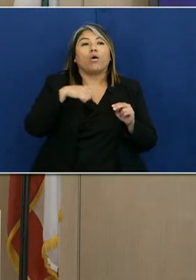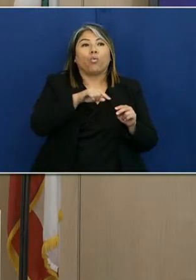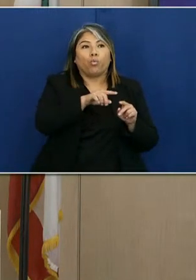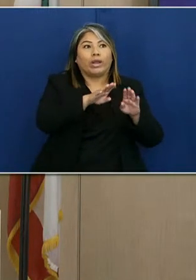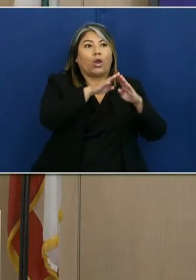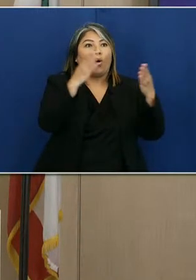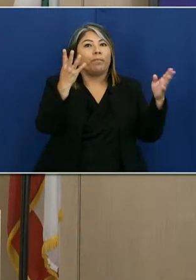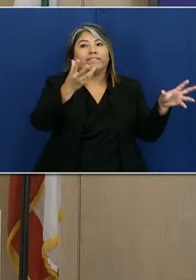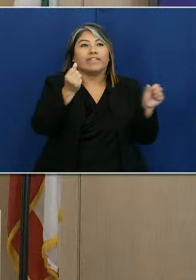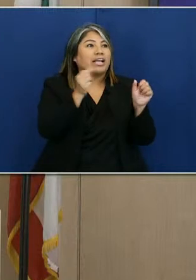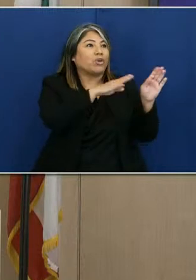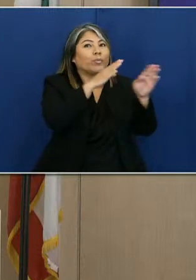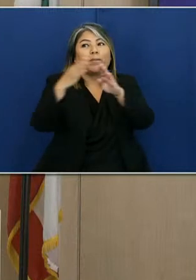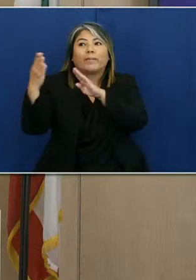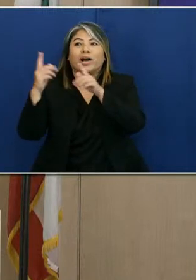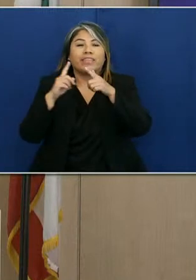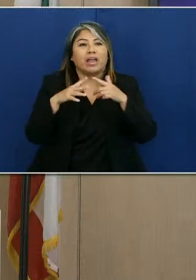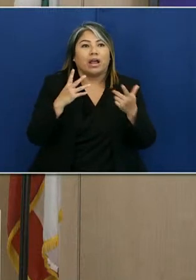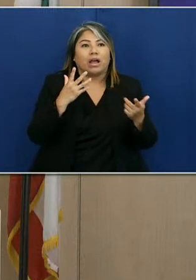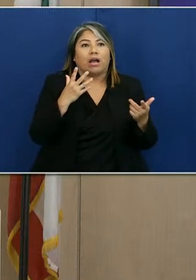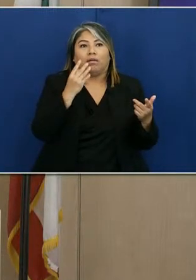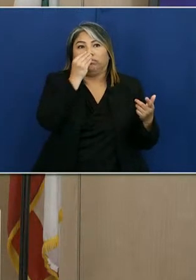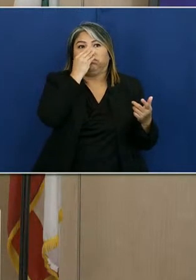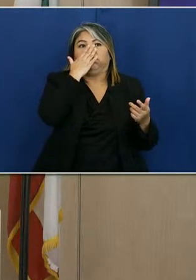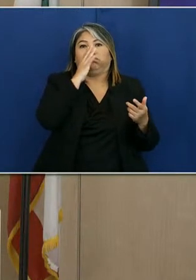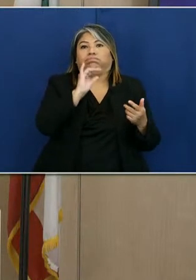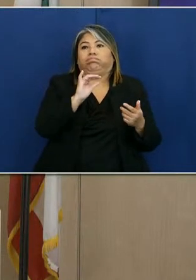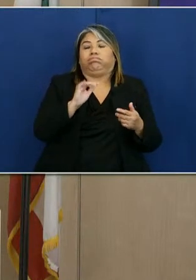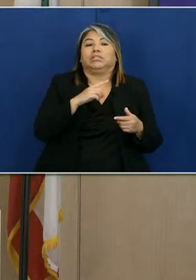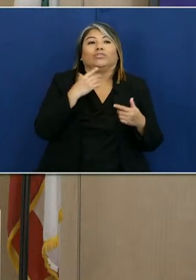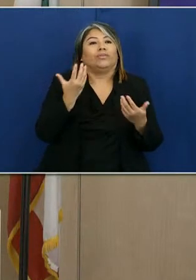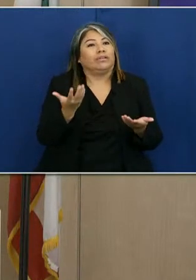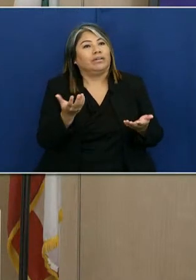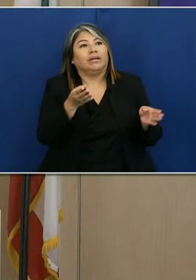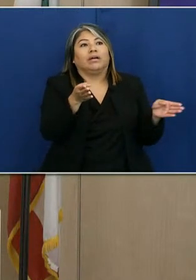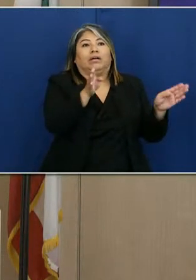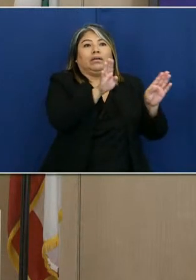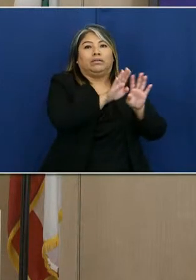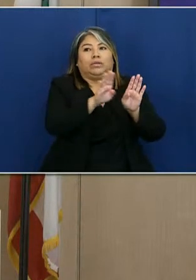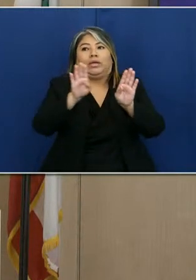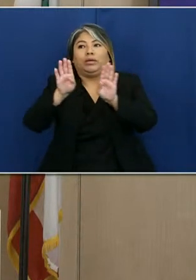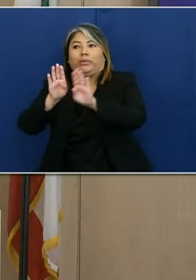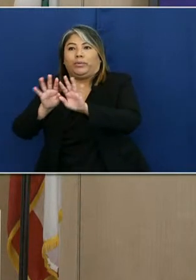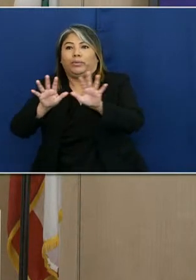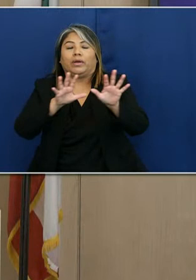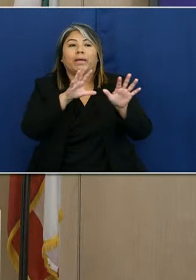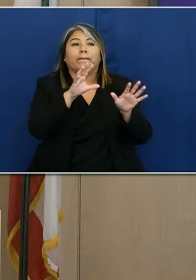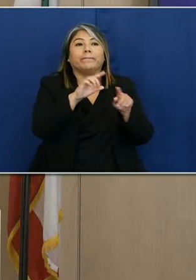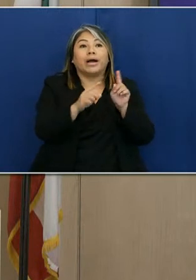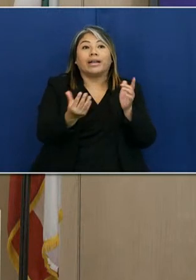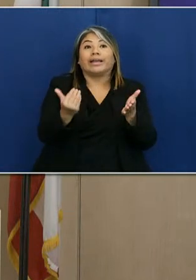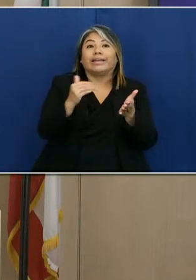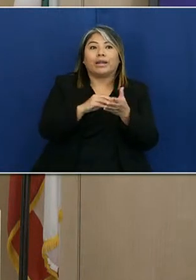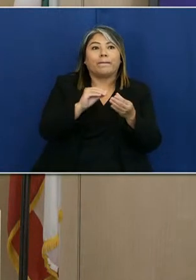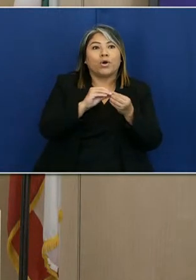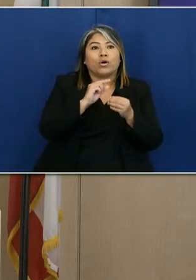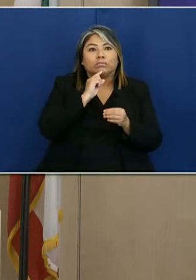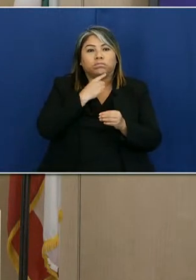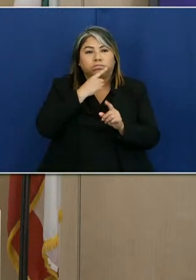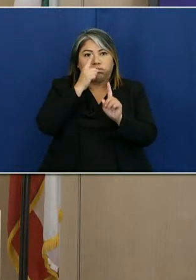too fast. So we essentially locked down again, and now we are going at a more